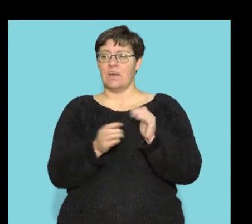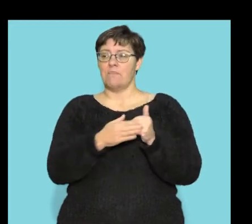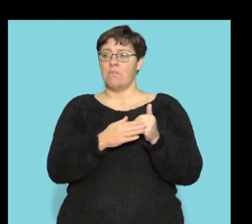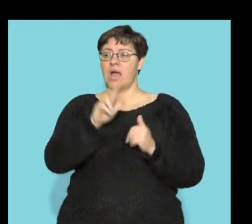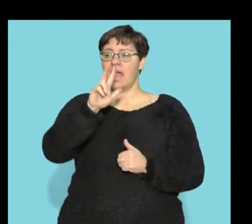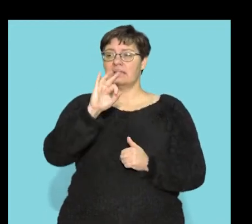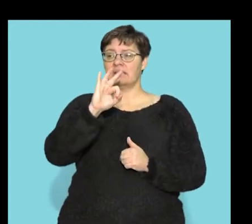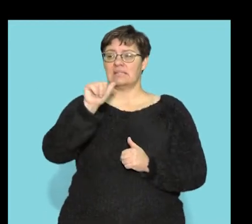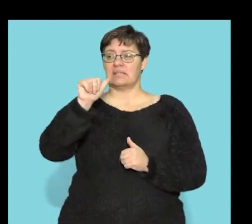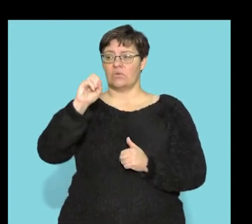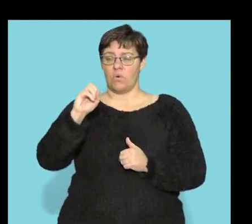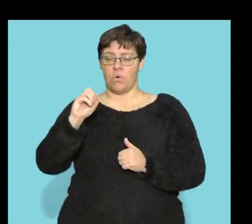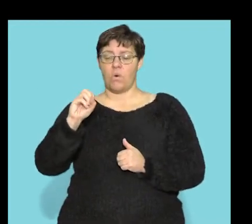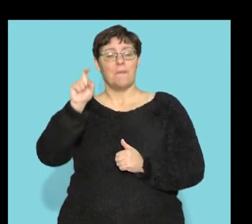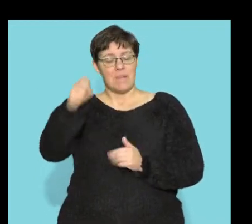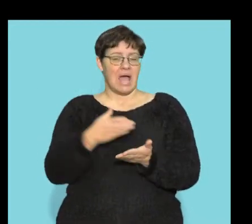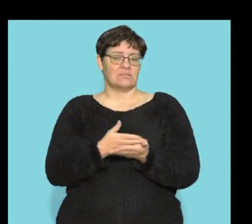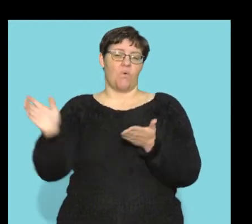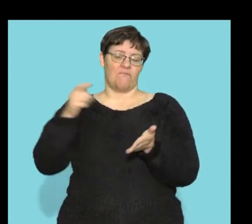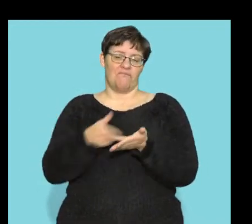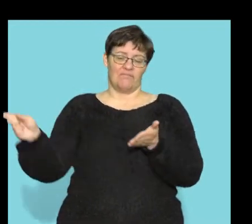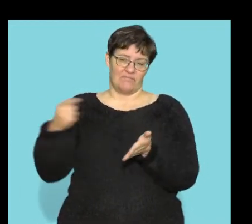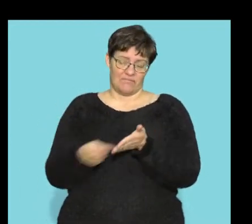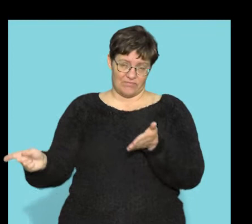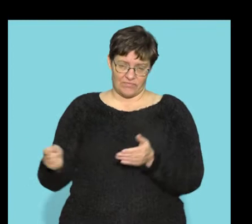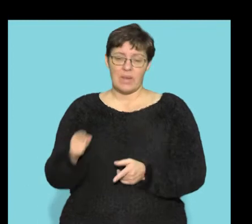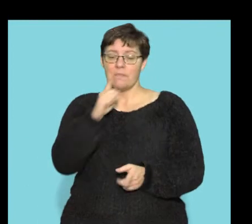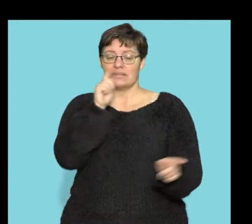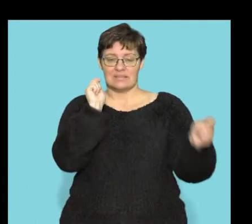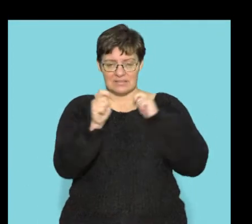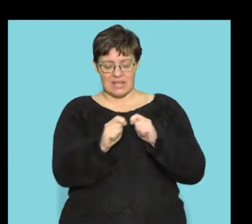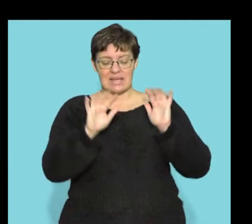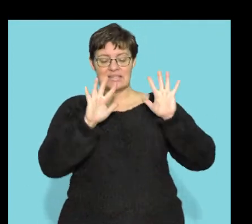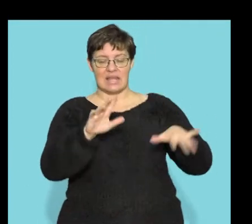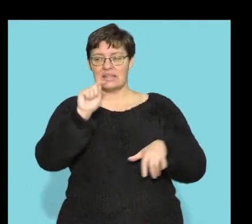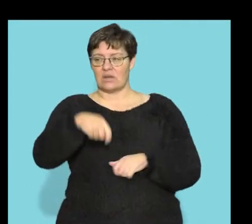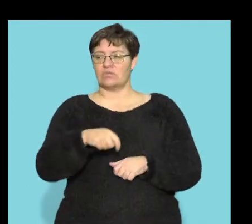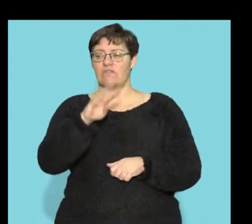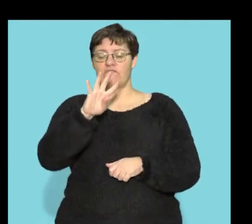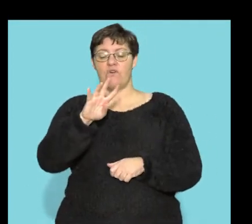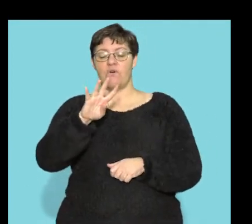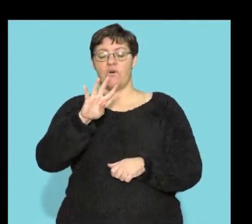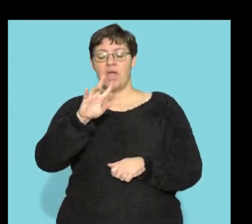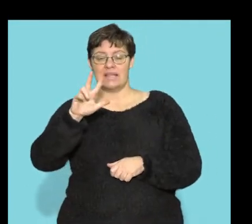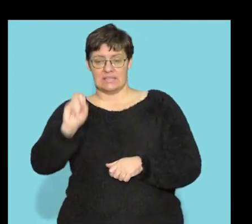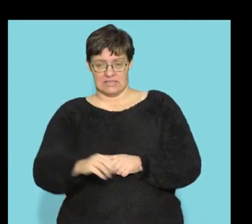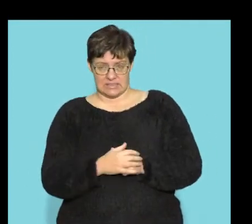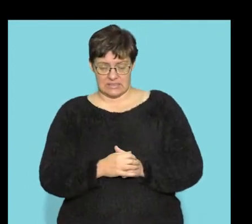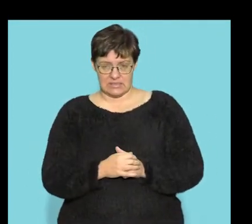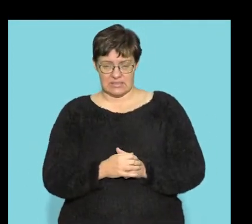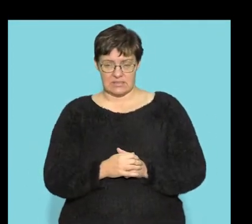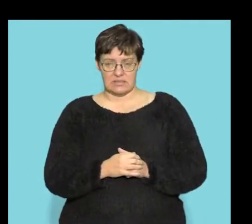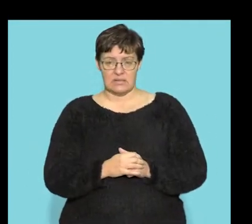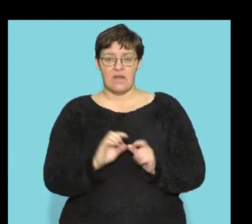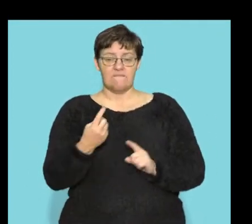be written off. The provision for bad debts must be adjusted to 10,480. Okay, what does this mean? Firstly,